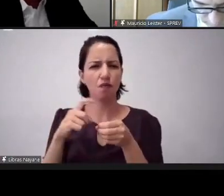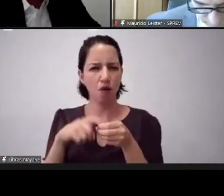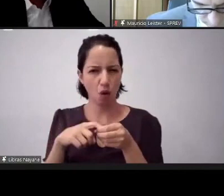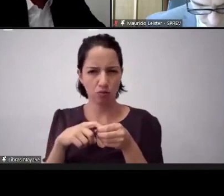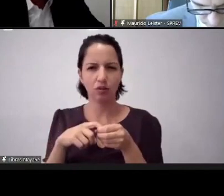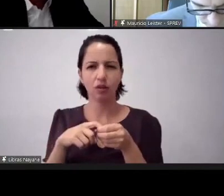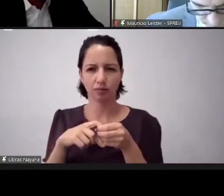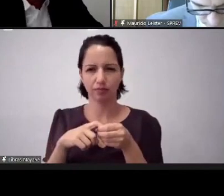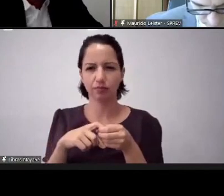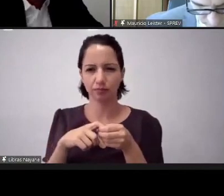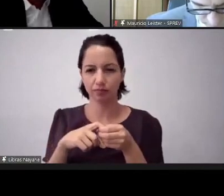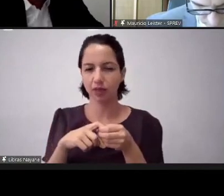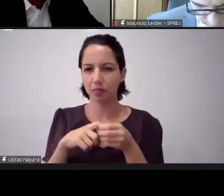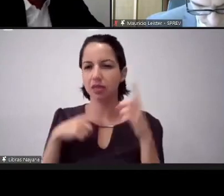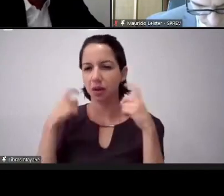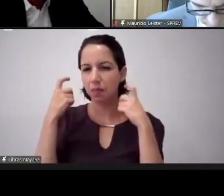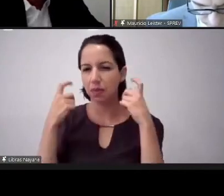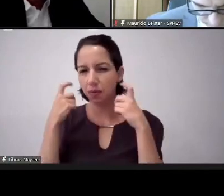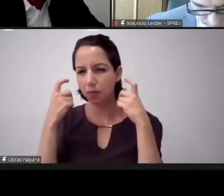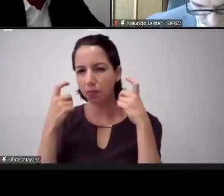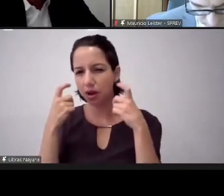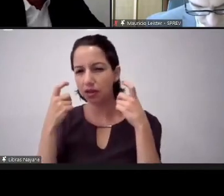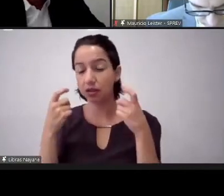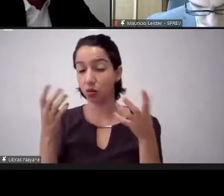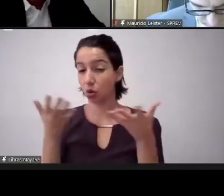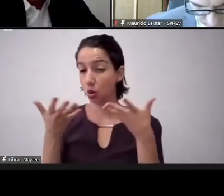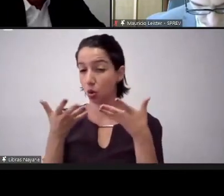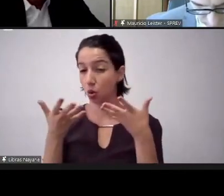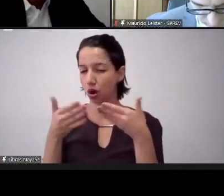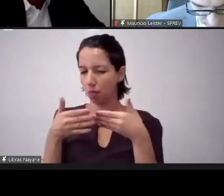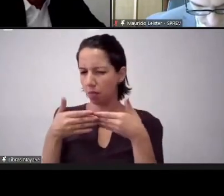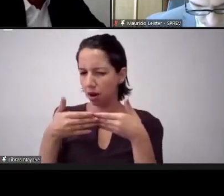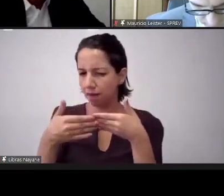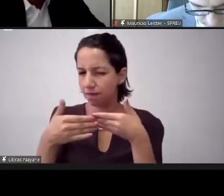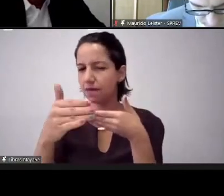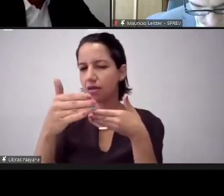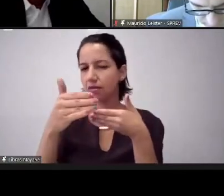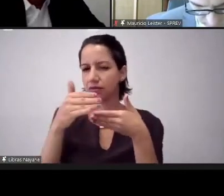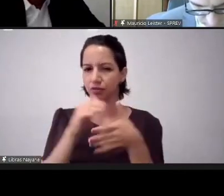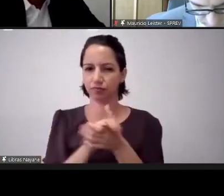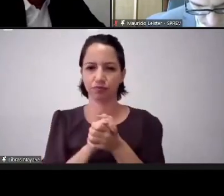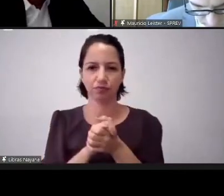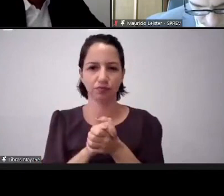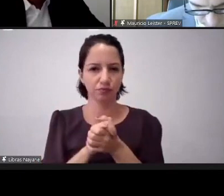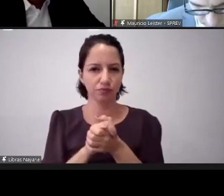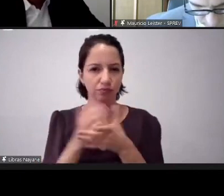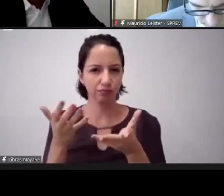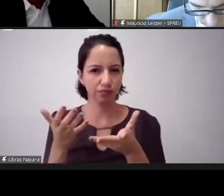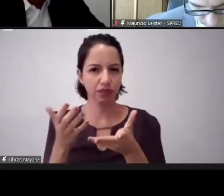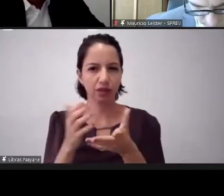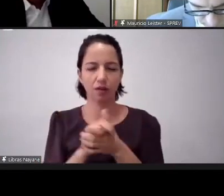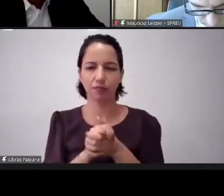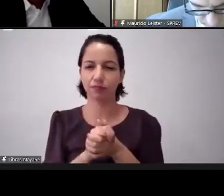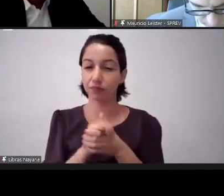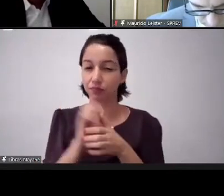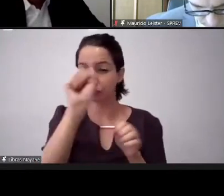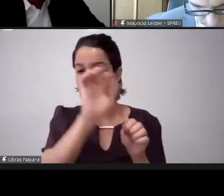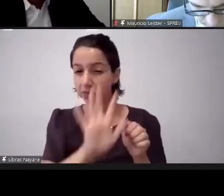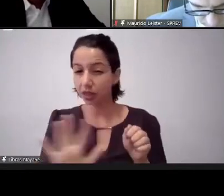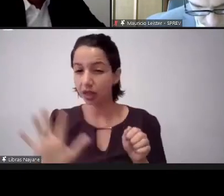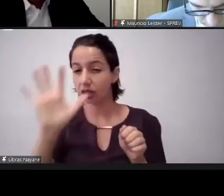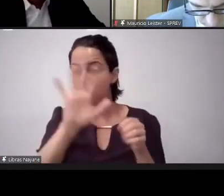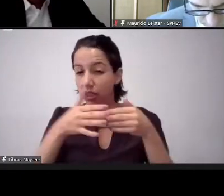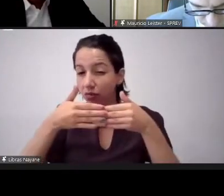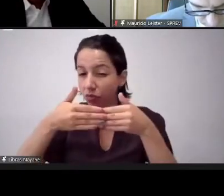collected is was due to this activity. Now we have to take in concern the short and